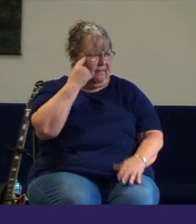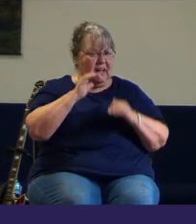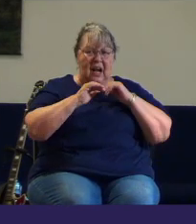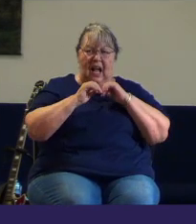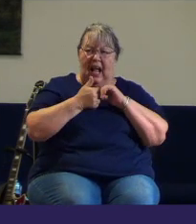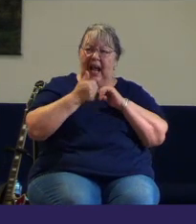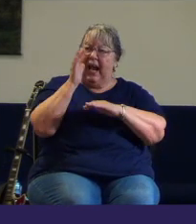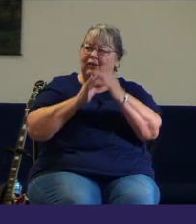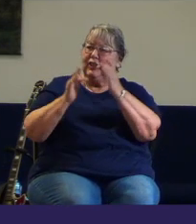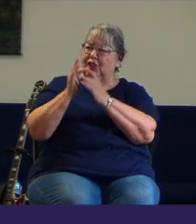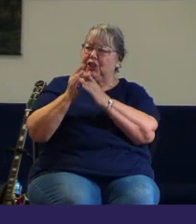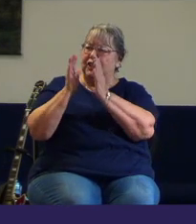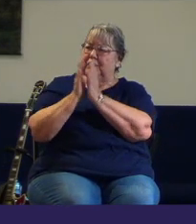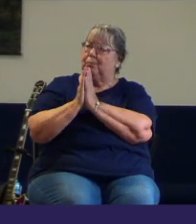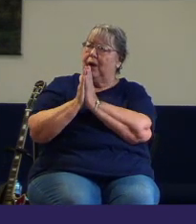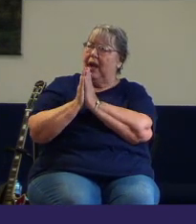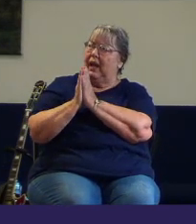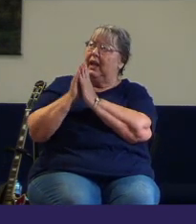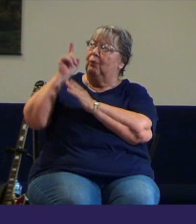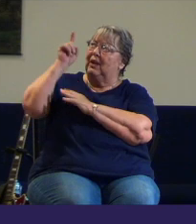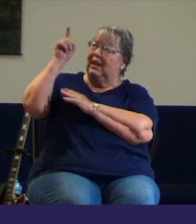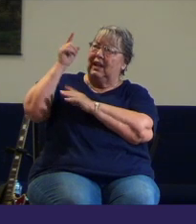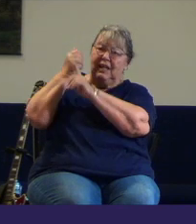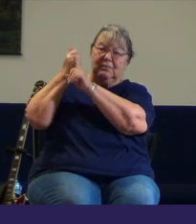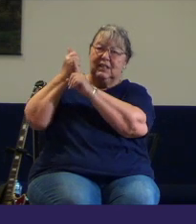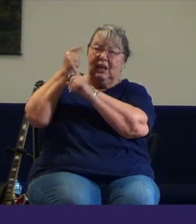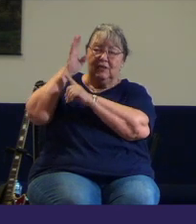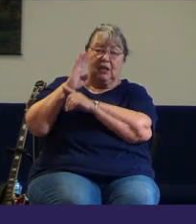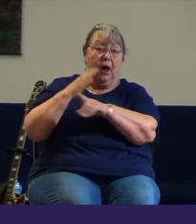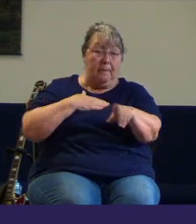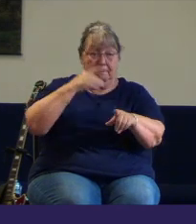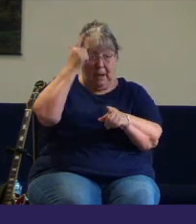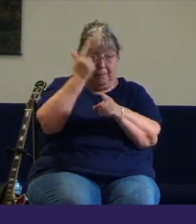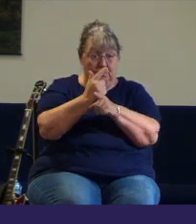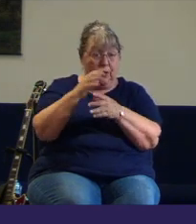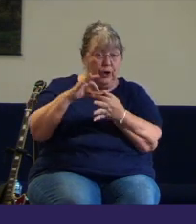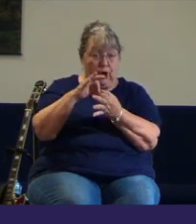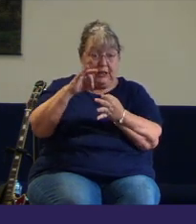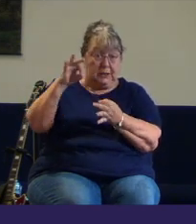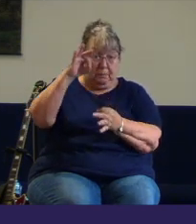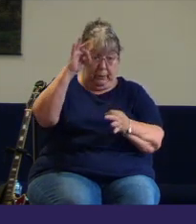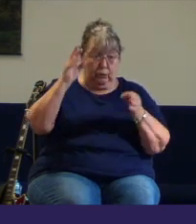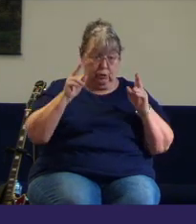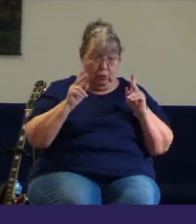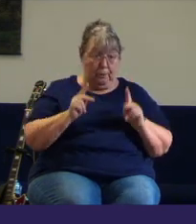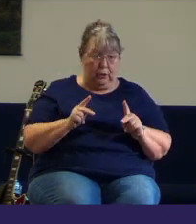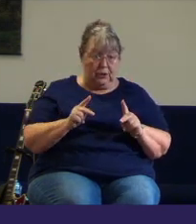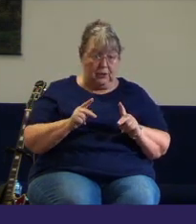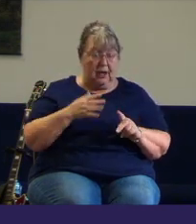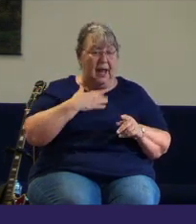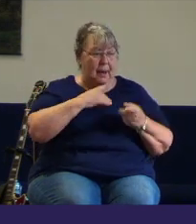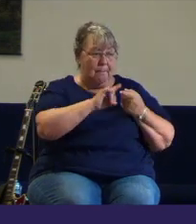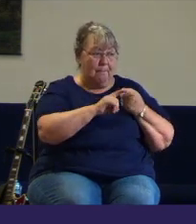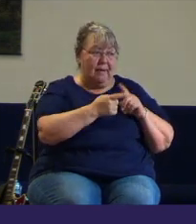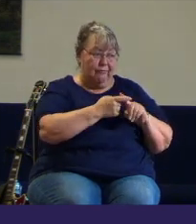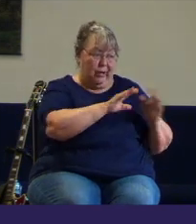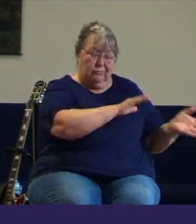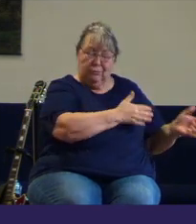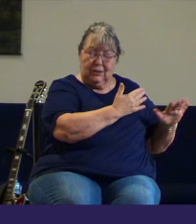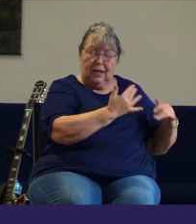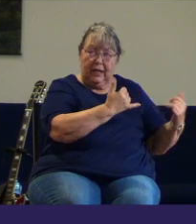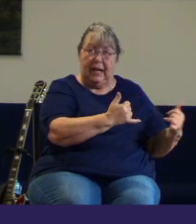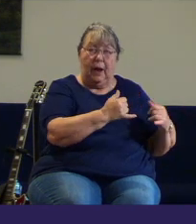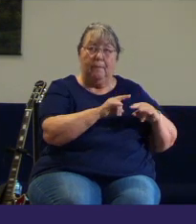is God? And I asked what kind of people. My brother was a very spiritual person. My friend who's in heaven today, very